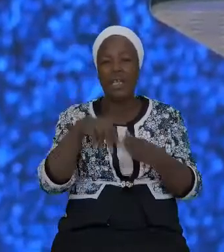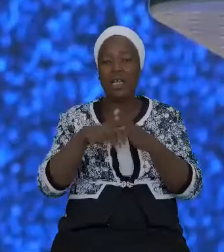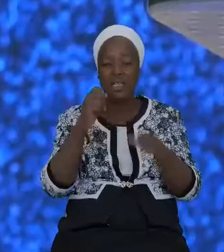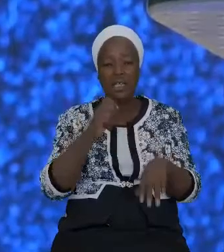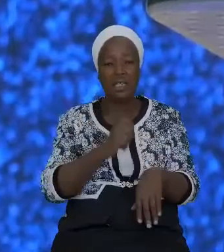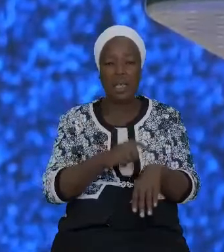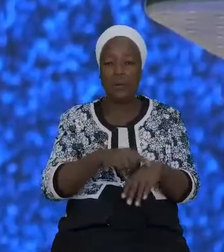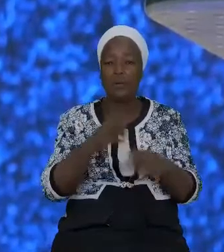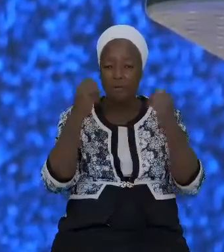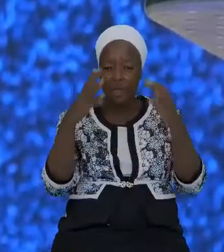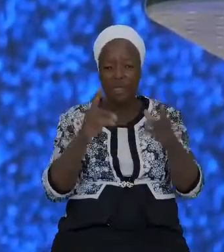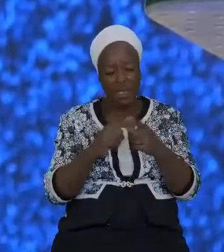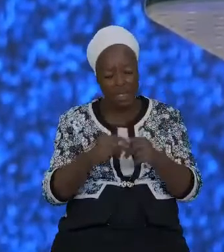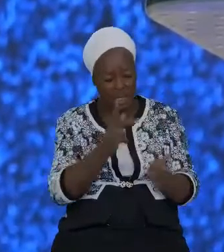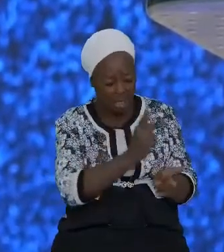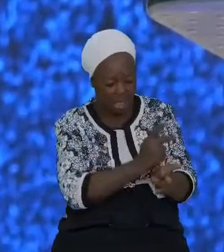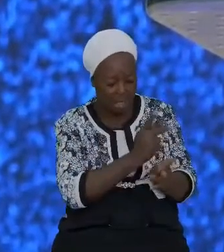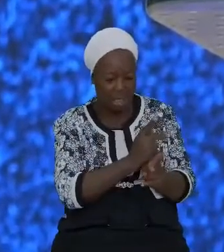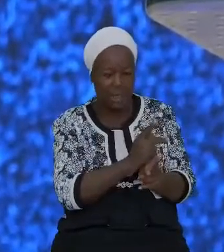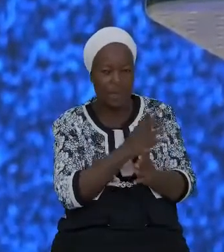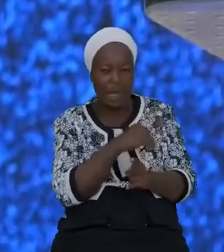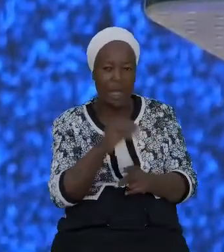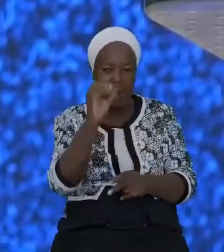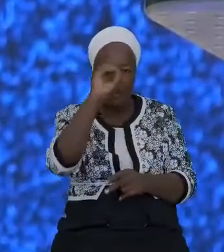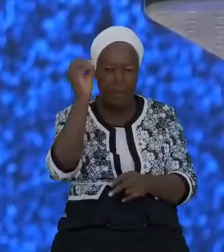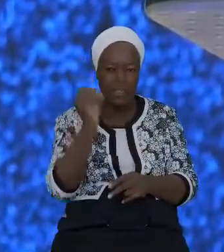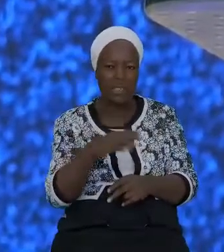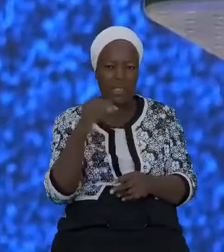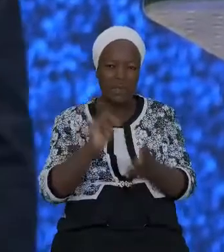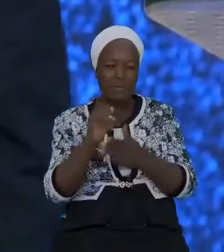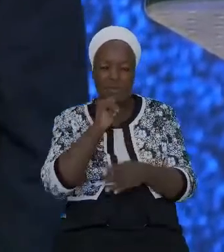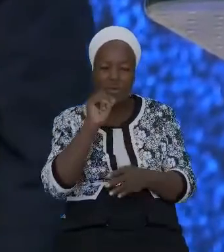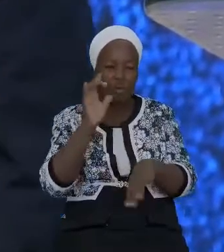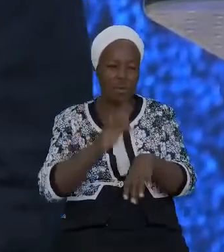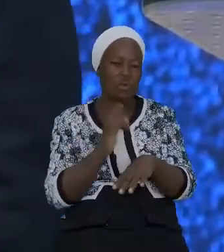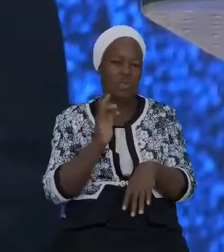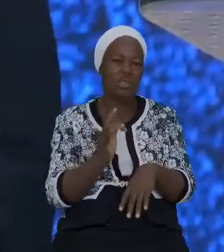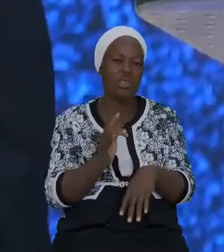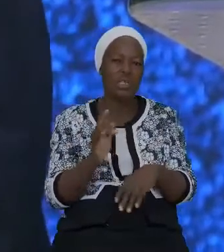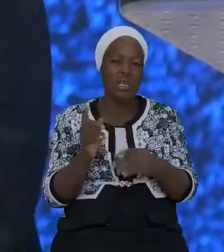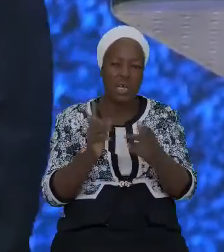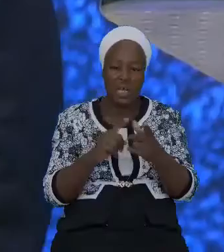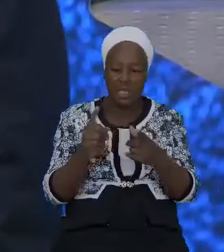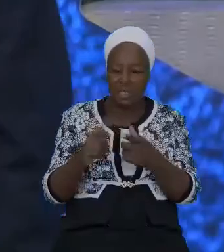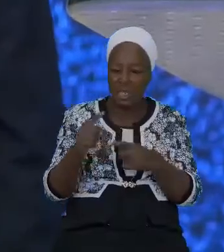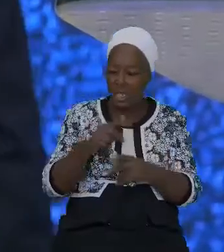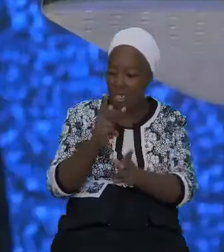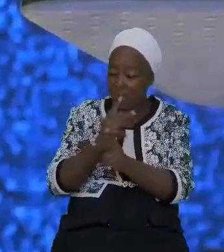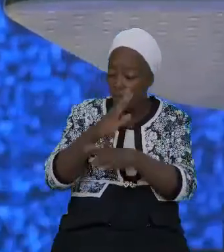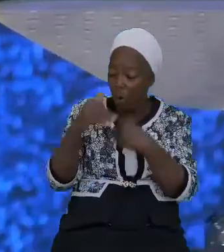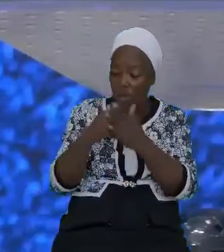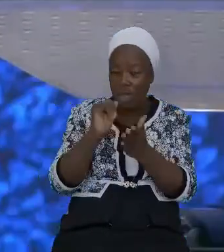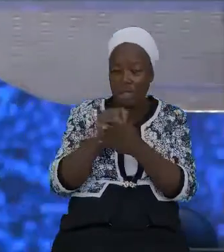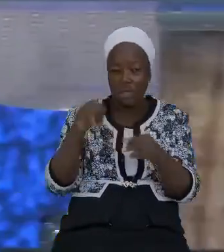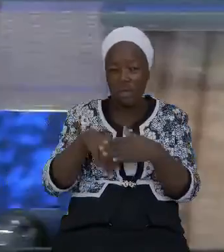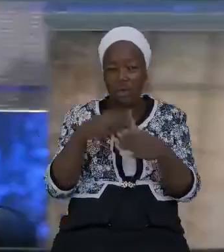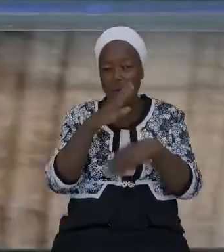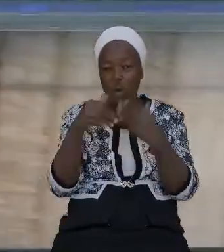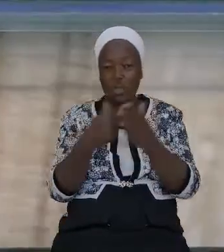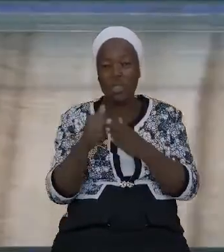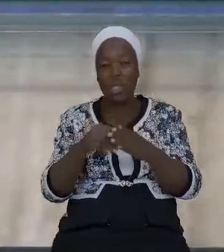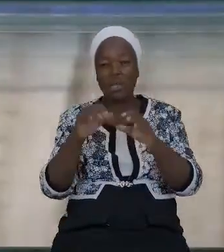a percentage that they will not touch. And they opened up storehouses, and in